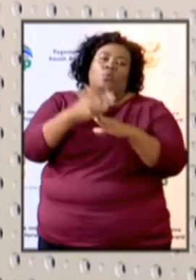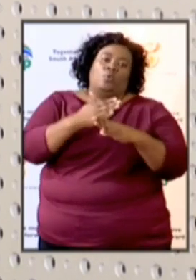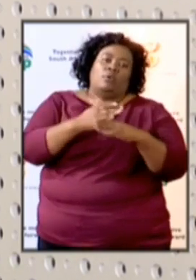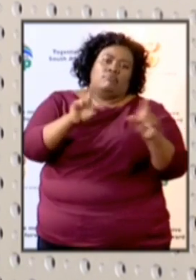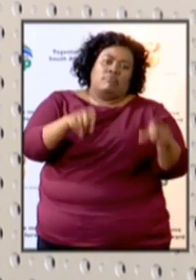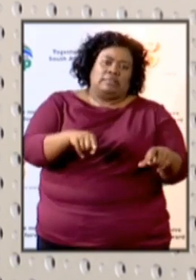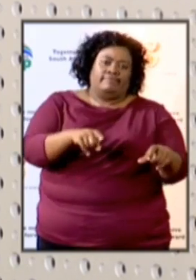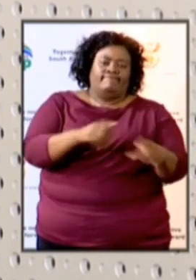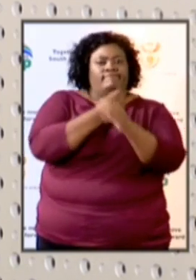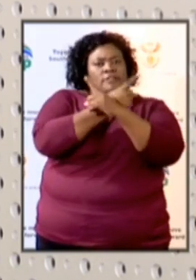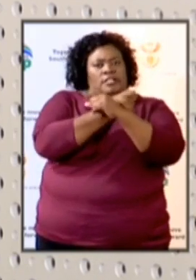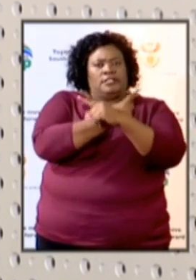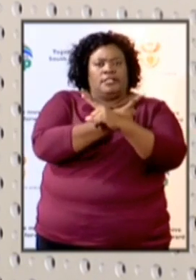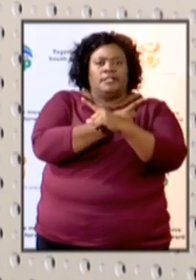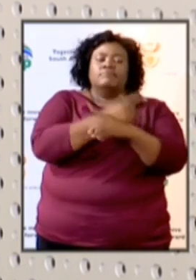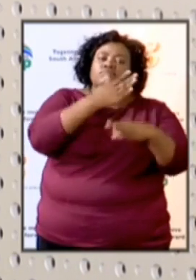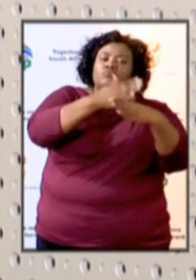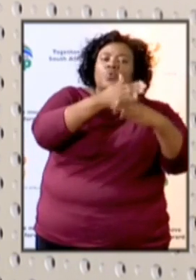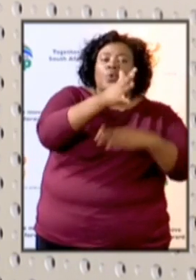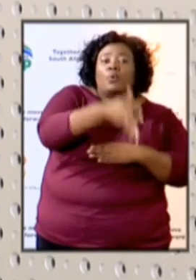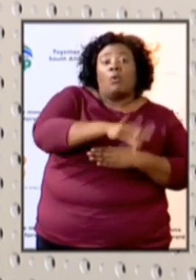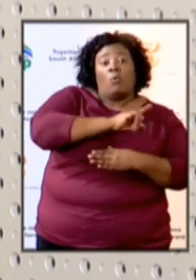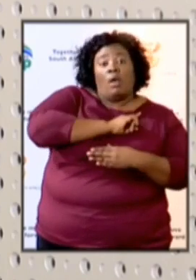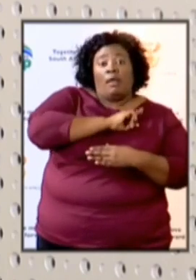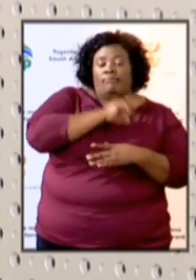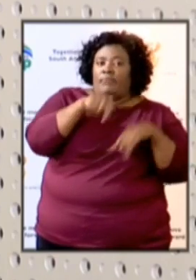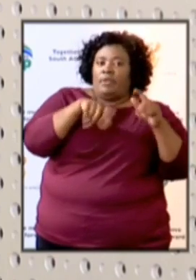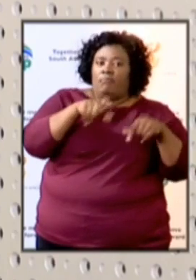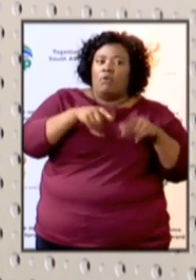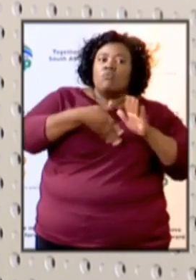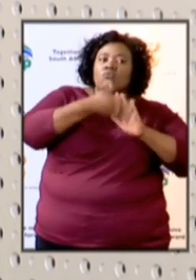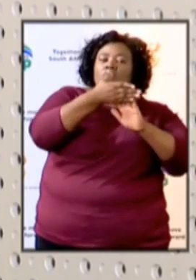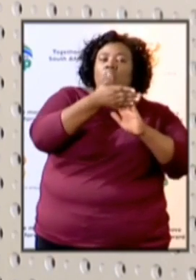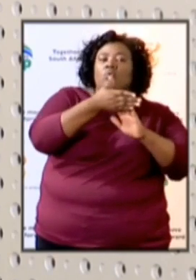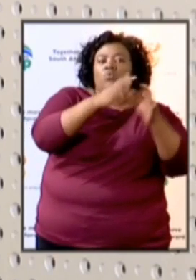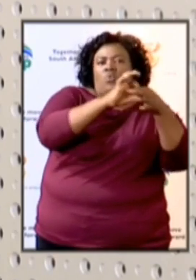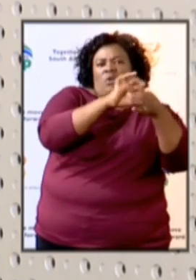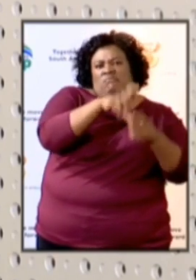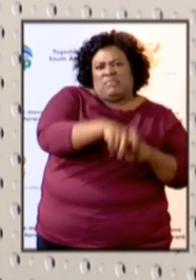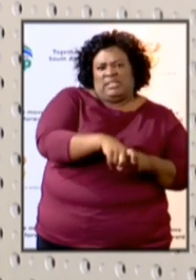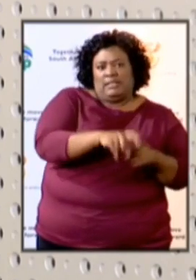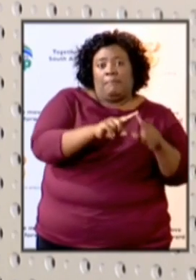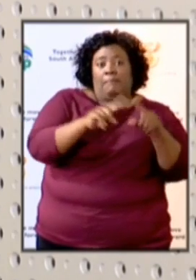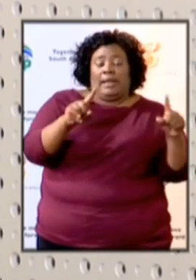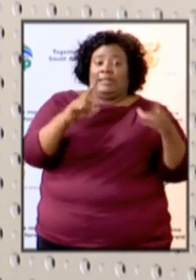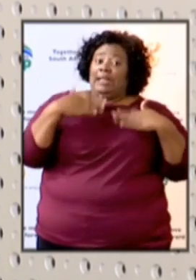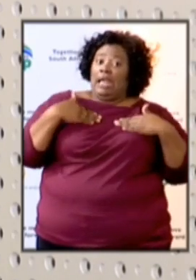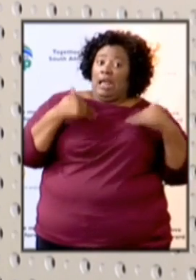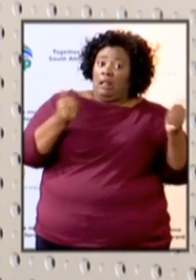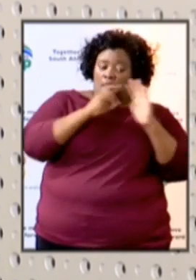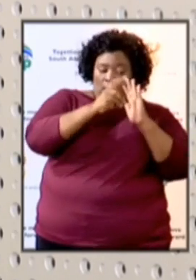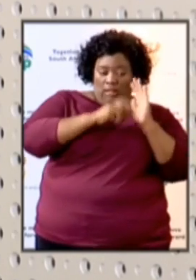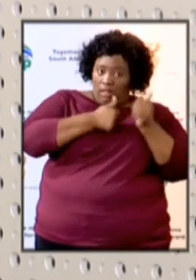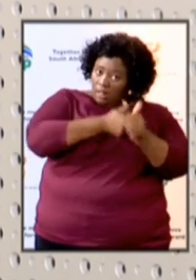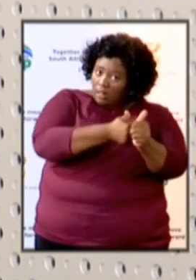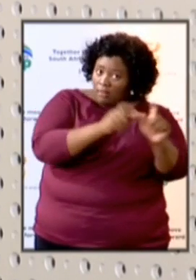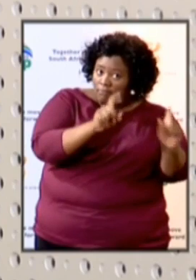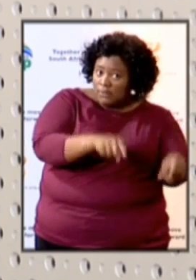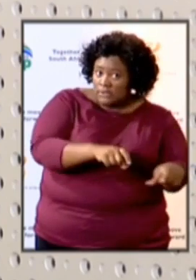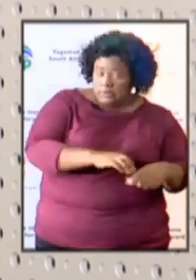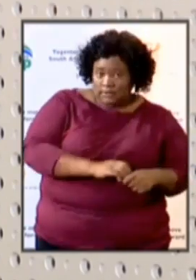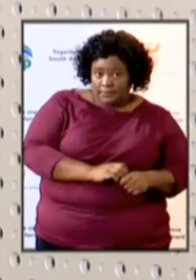The taxis will be there because people need to work, but the protocol, health protocols must be adhered to.